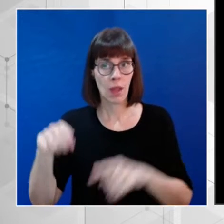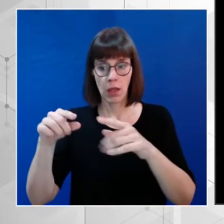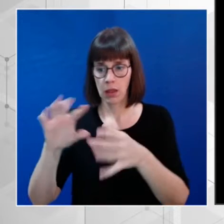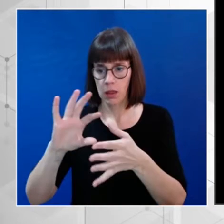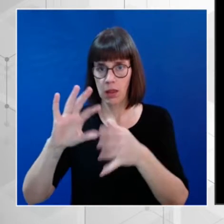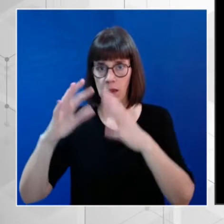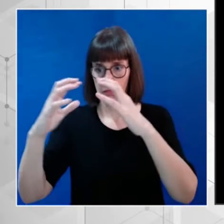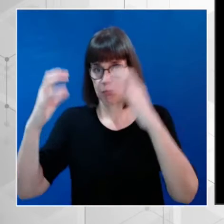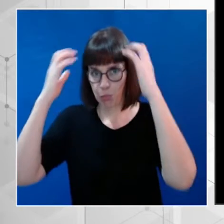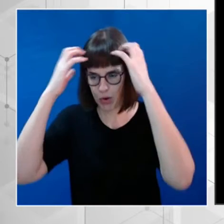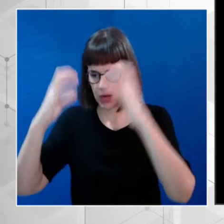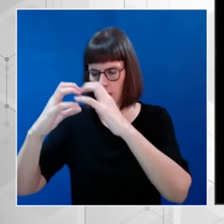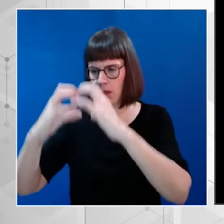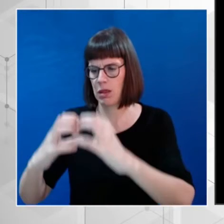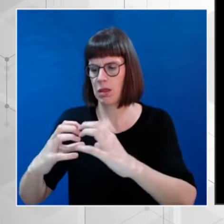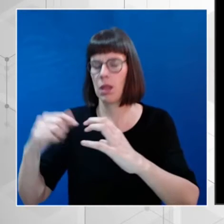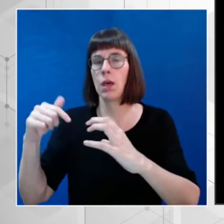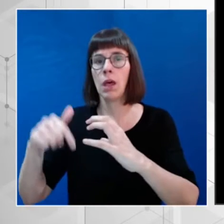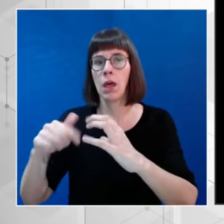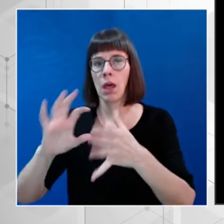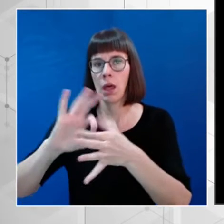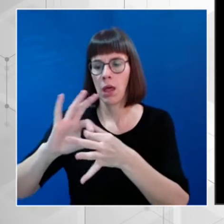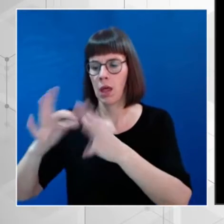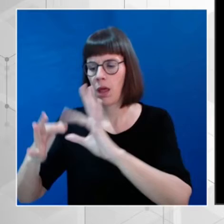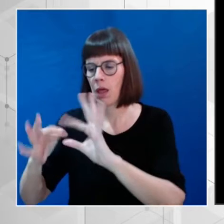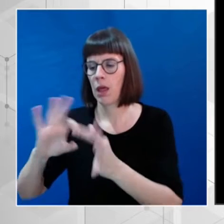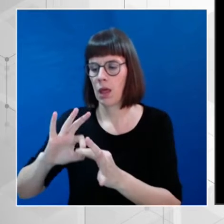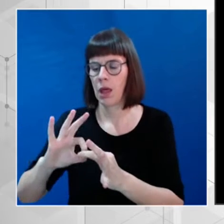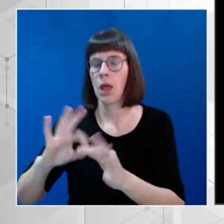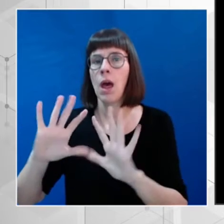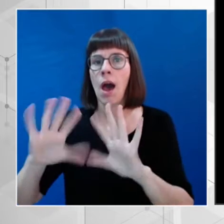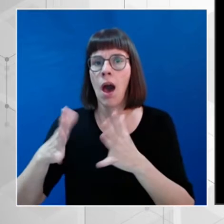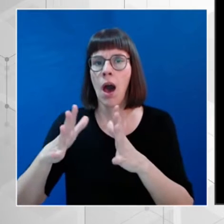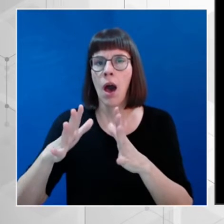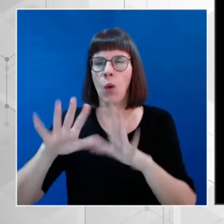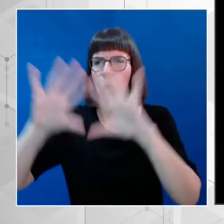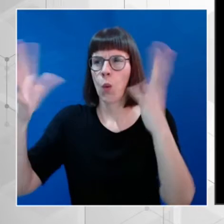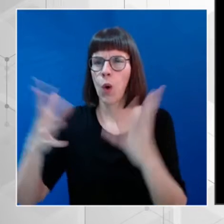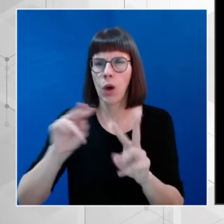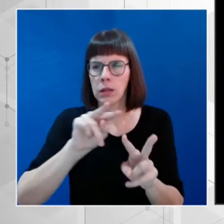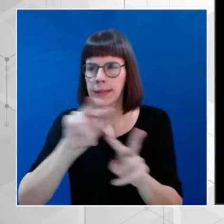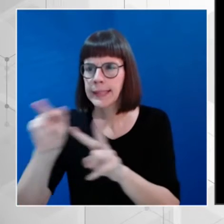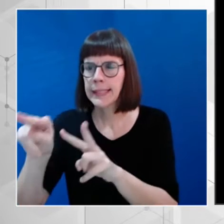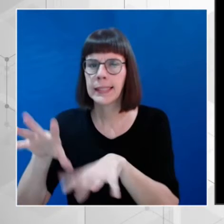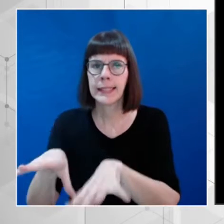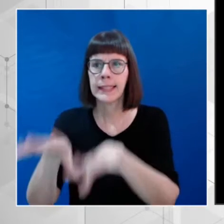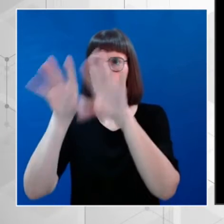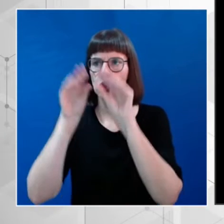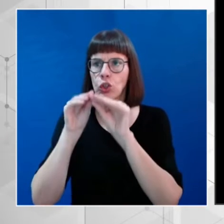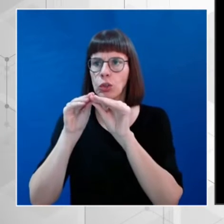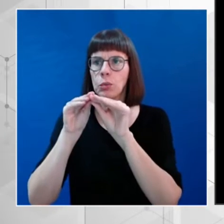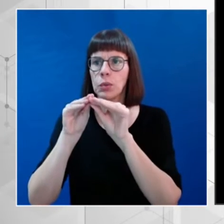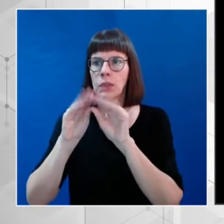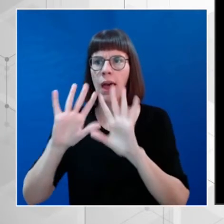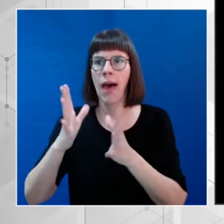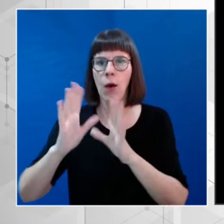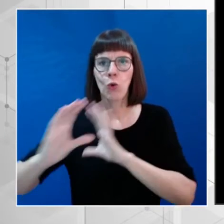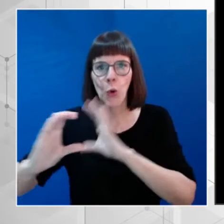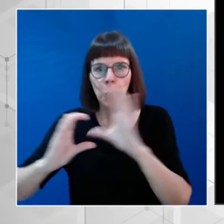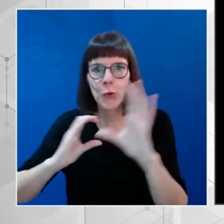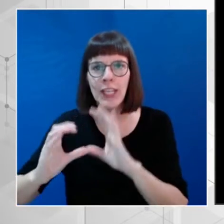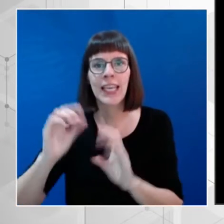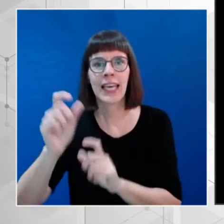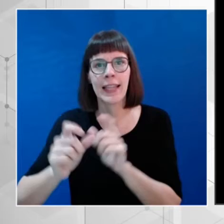way that we perceive and interpret the world around us, and how we can, in turn, communicate with others.